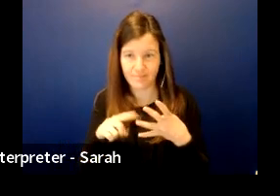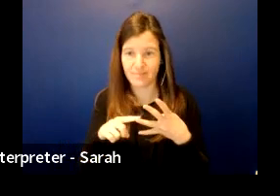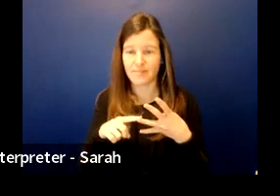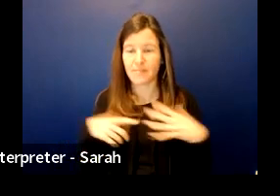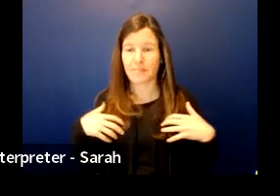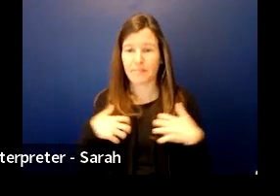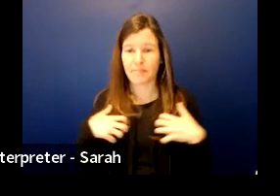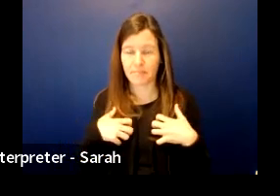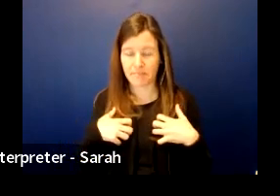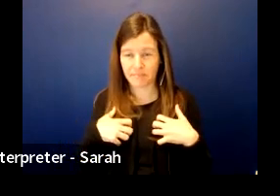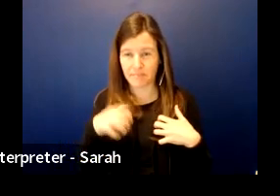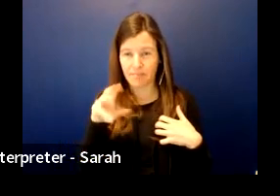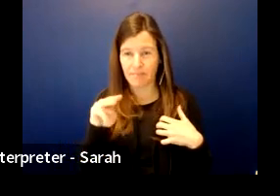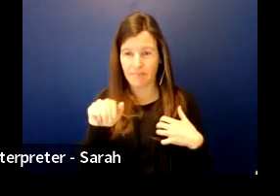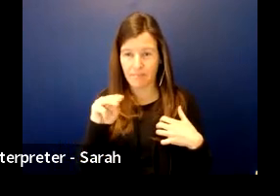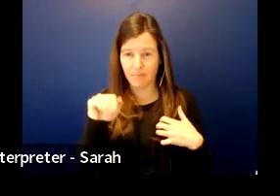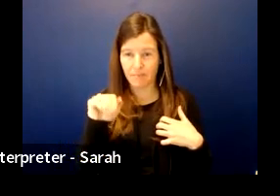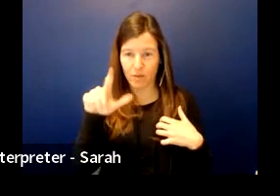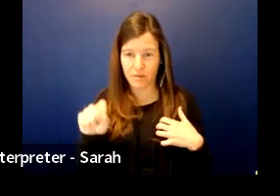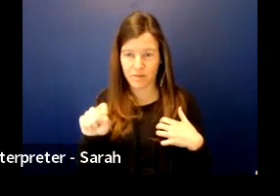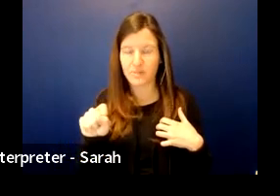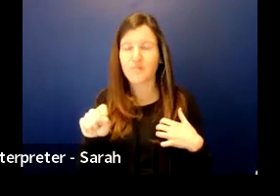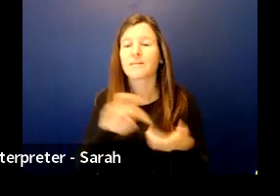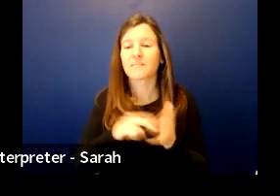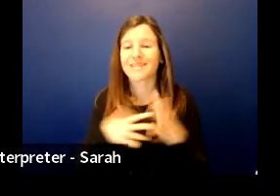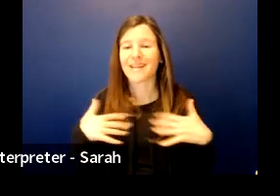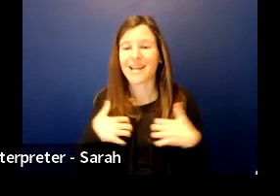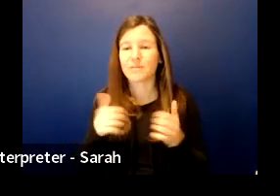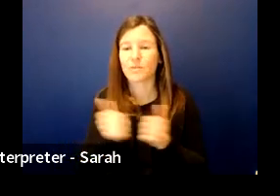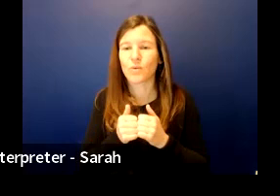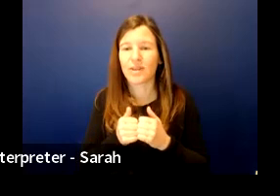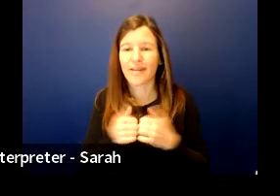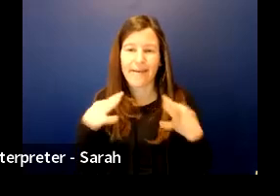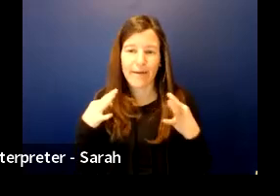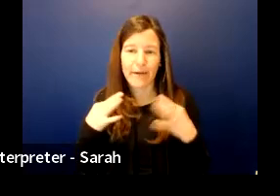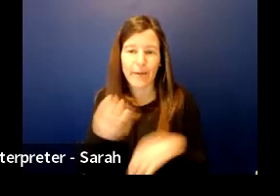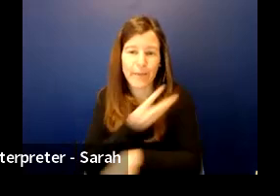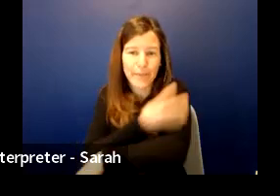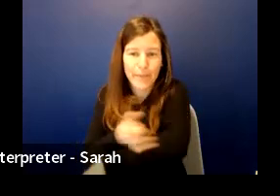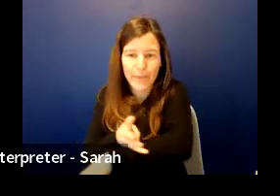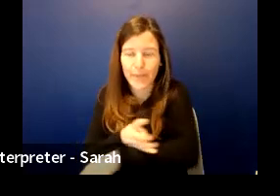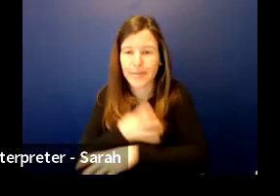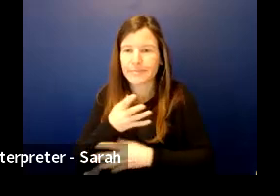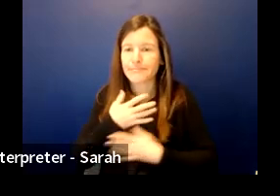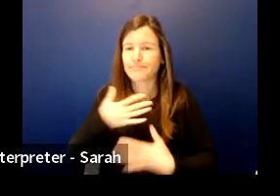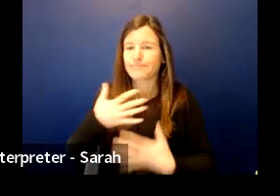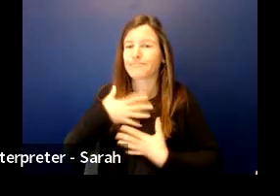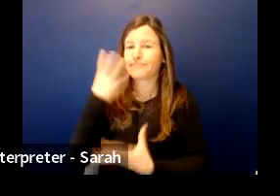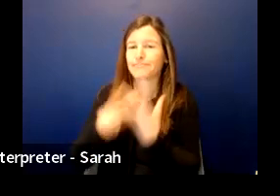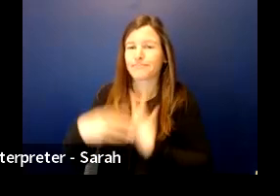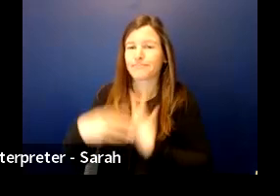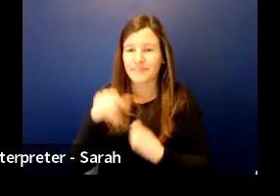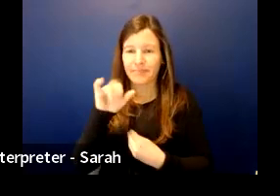Mammals. Those are animals with hair on their body, they breathe air. Is it